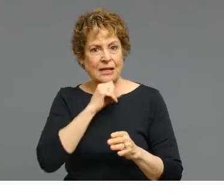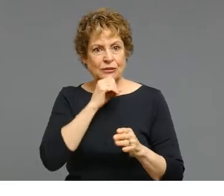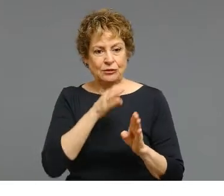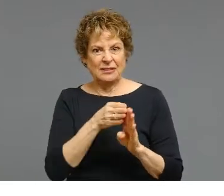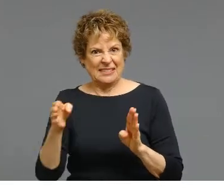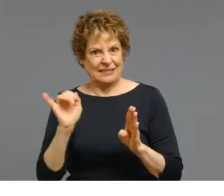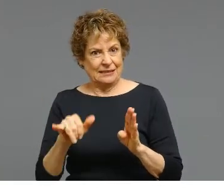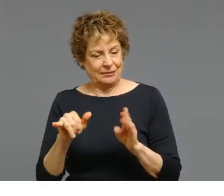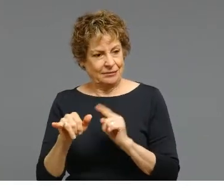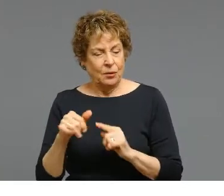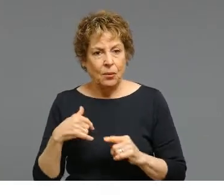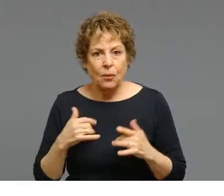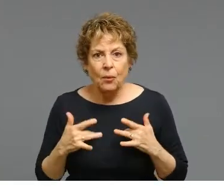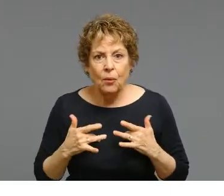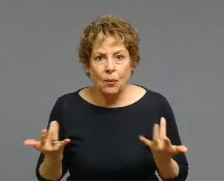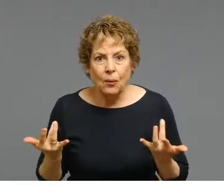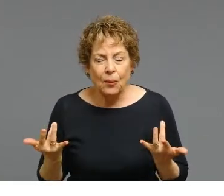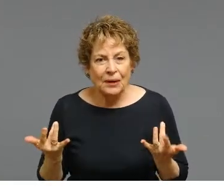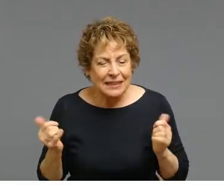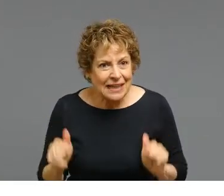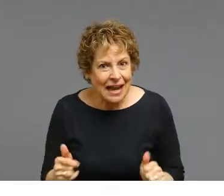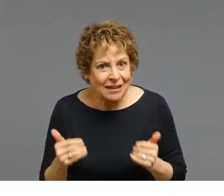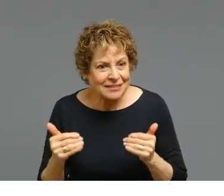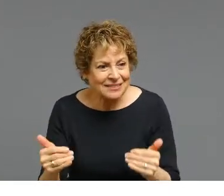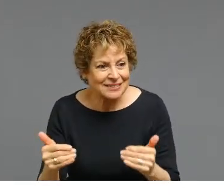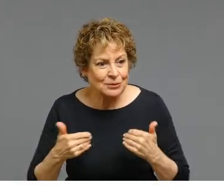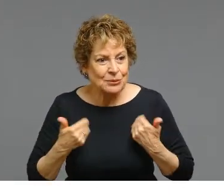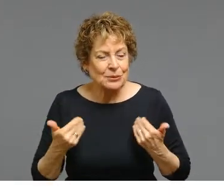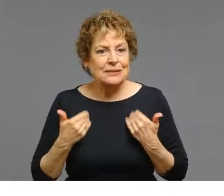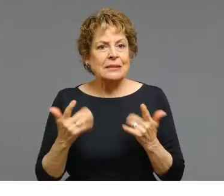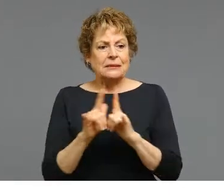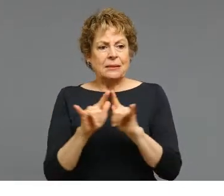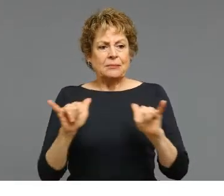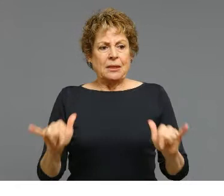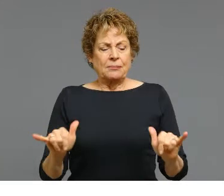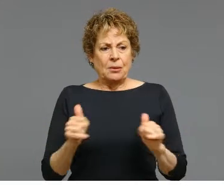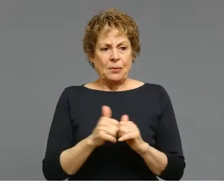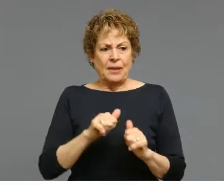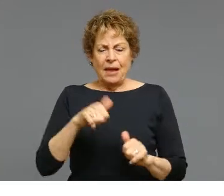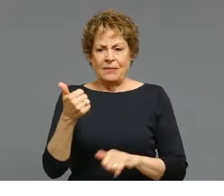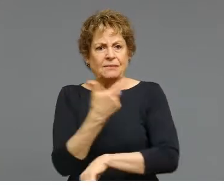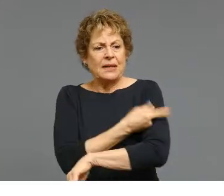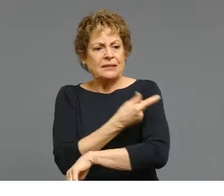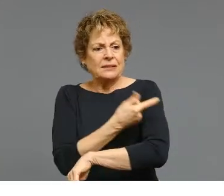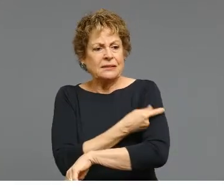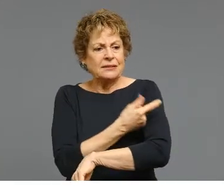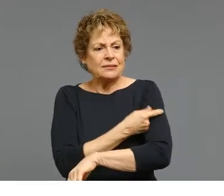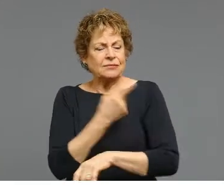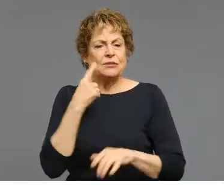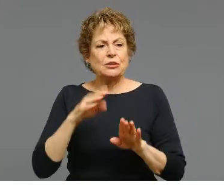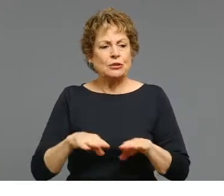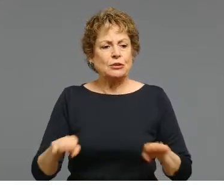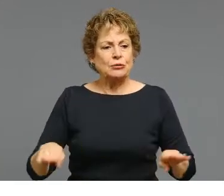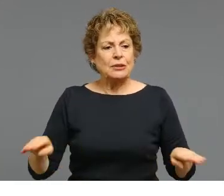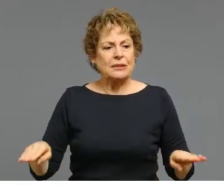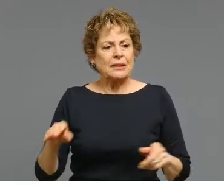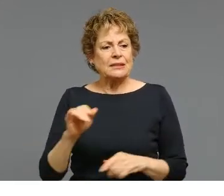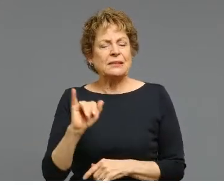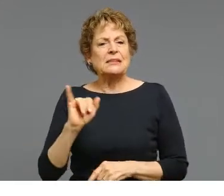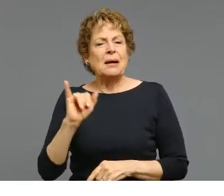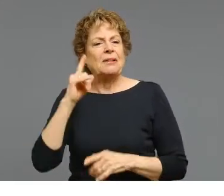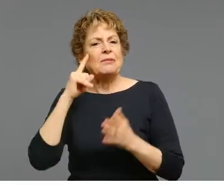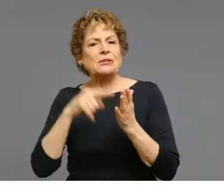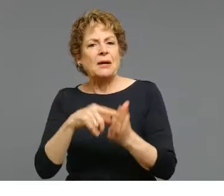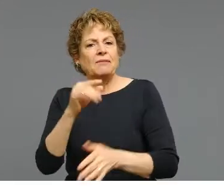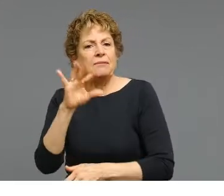be co-administered with routine childhood immunizations or flu shots, without waiting for that 2-week period. If you've